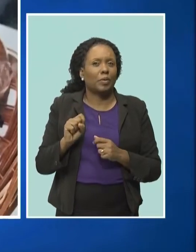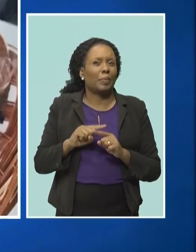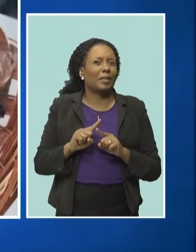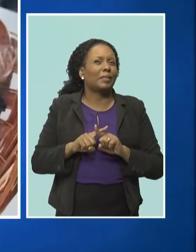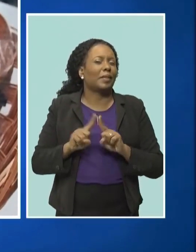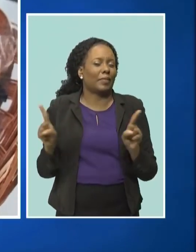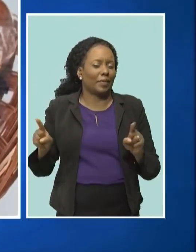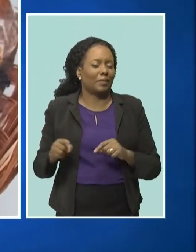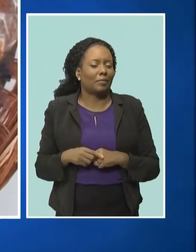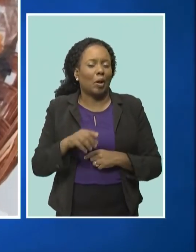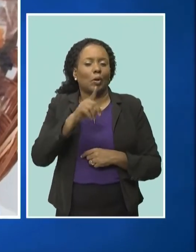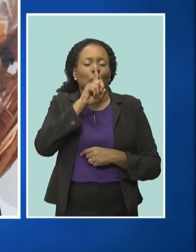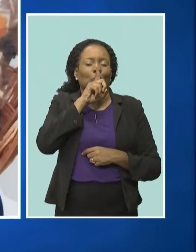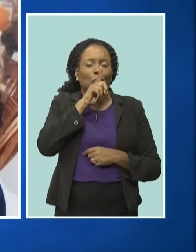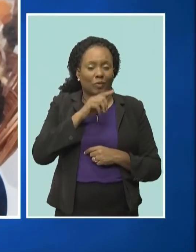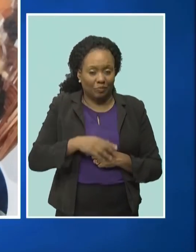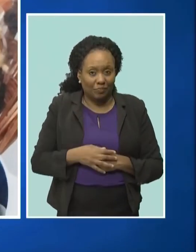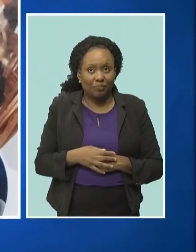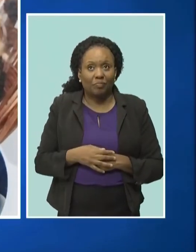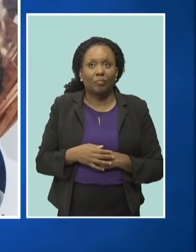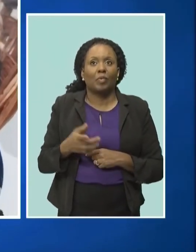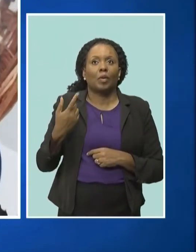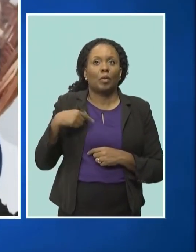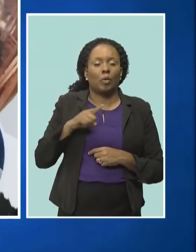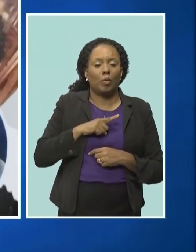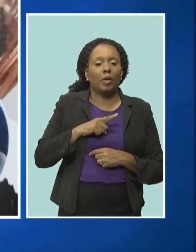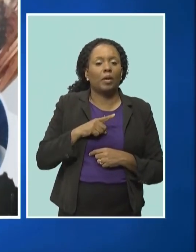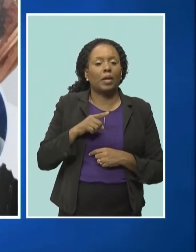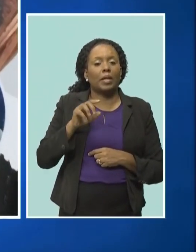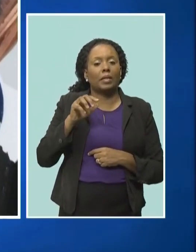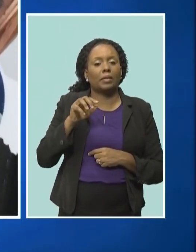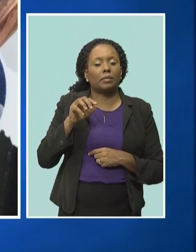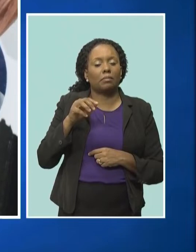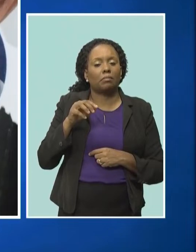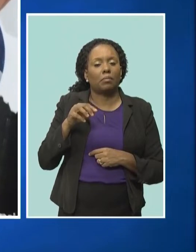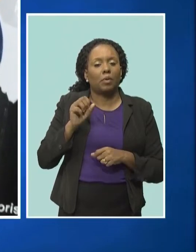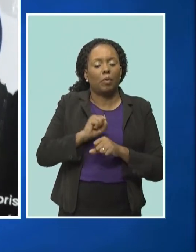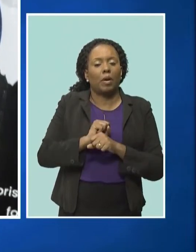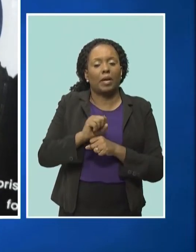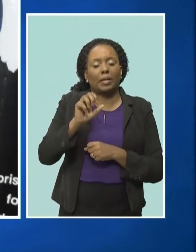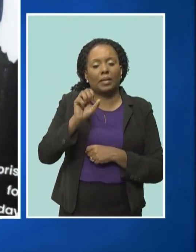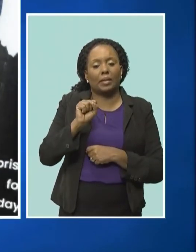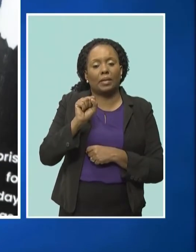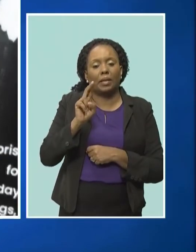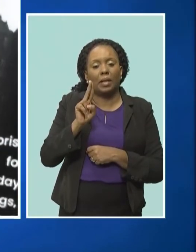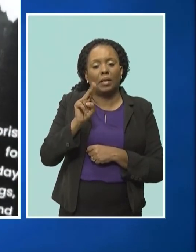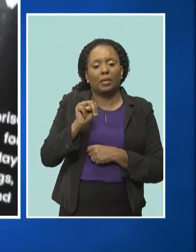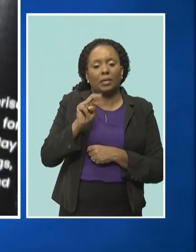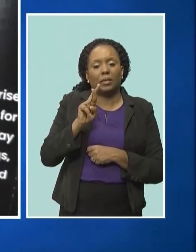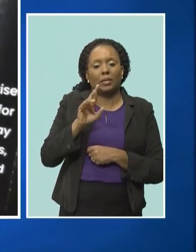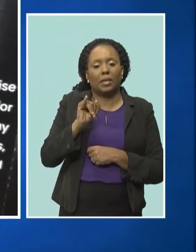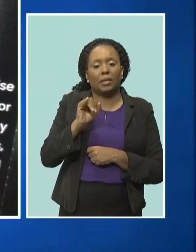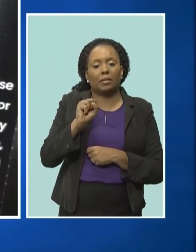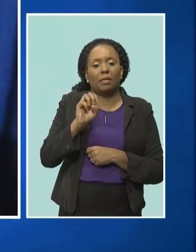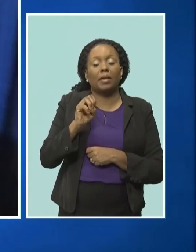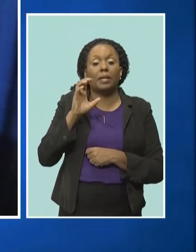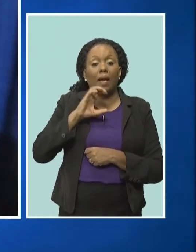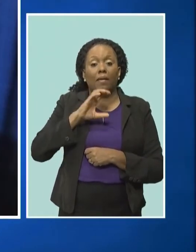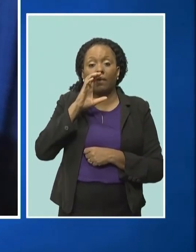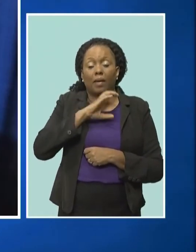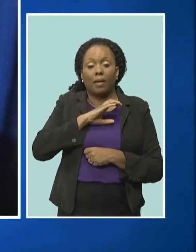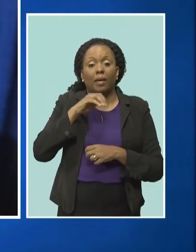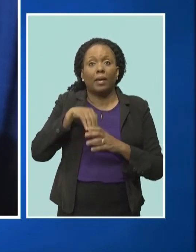soon. We're at Sunrise Cafe in St. John. The lady that owns that cafe as well, she's also a part of